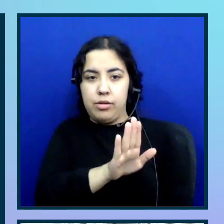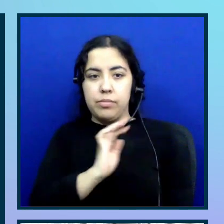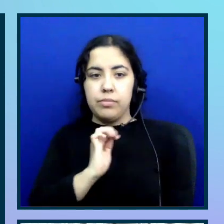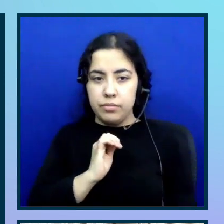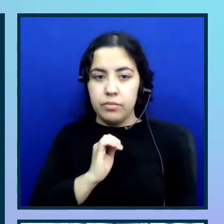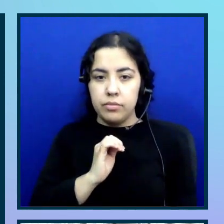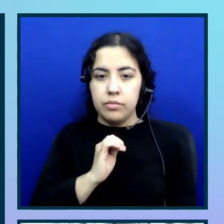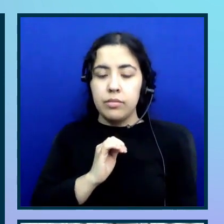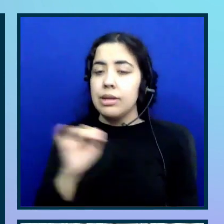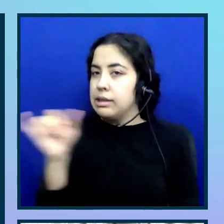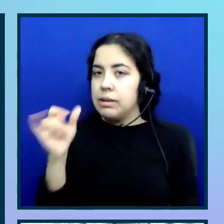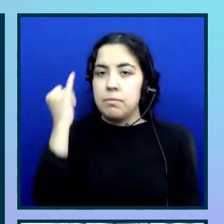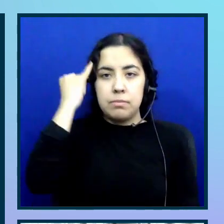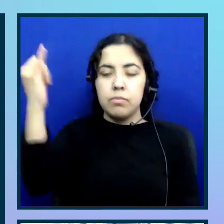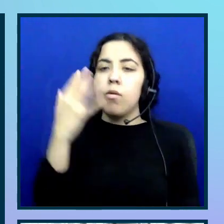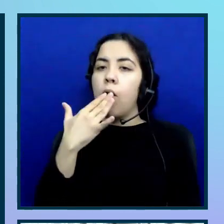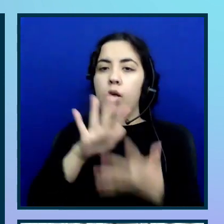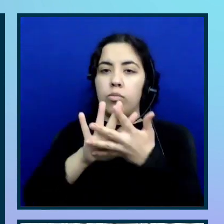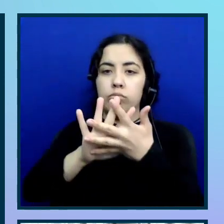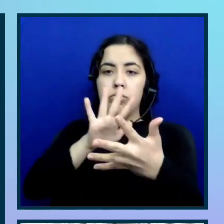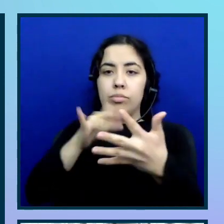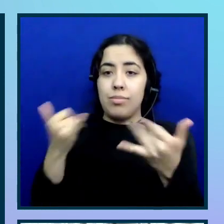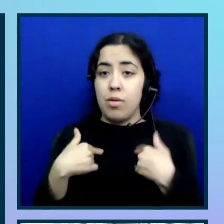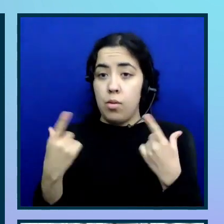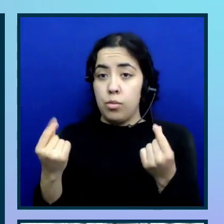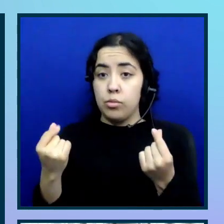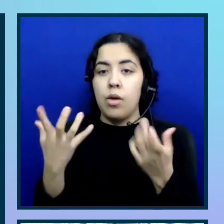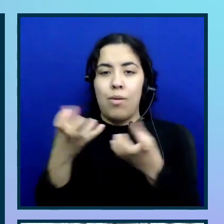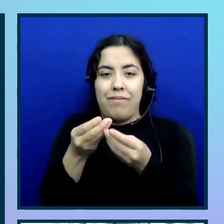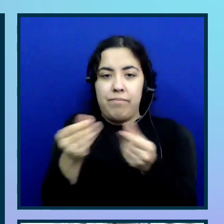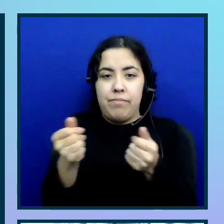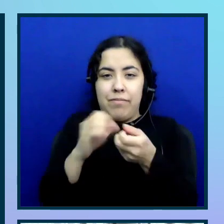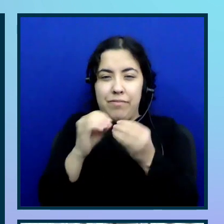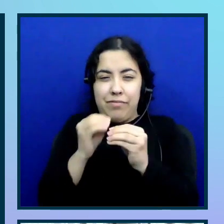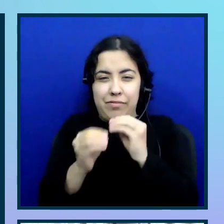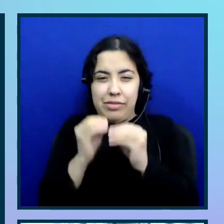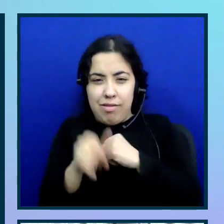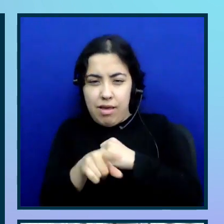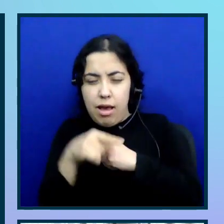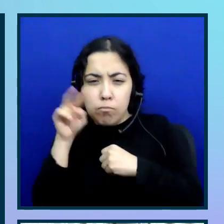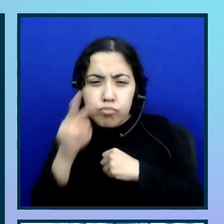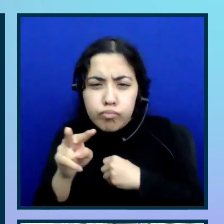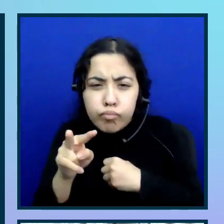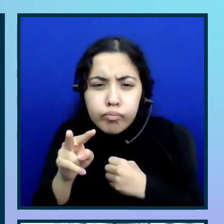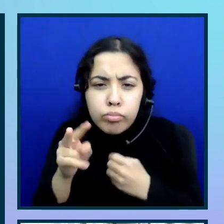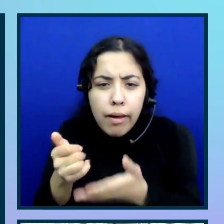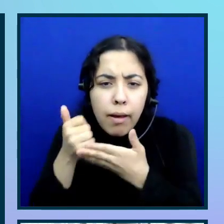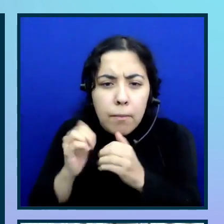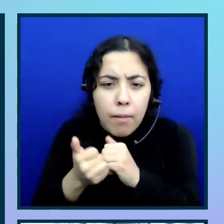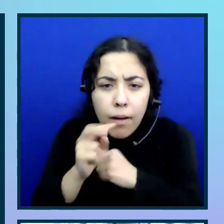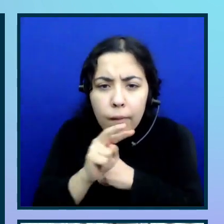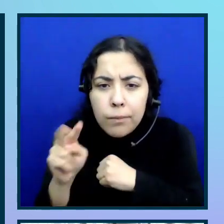So like we did for color contrast, I want to also try and fix this as well. So I'm going to look at the remediation help here. It's going to tell me that I